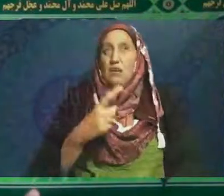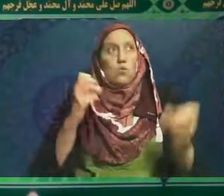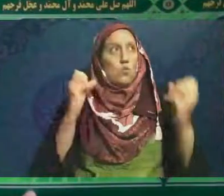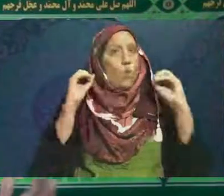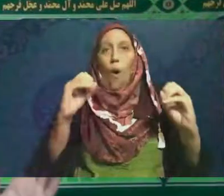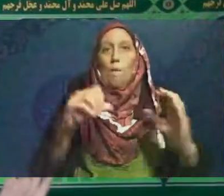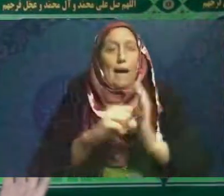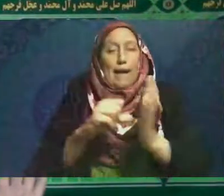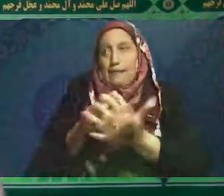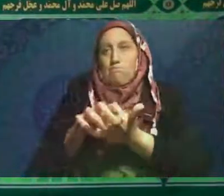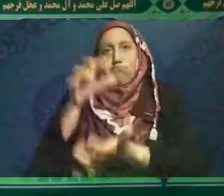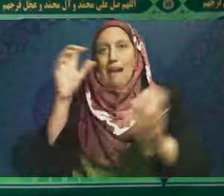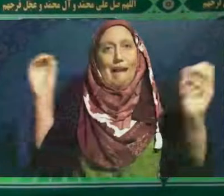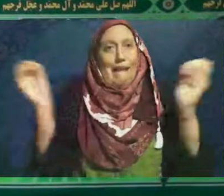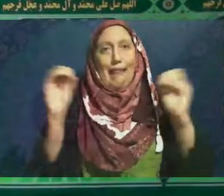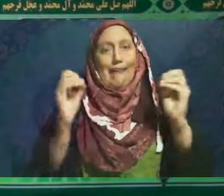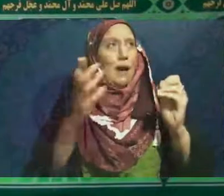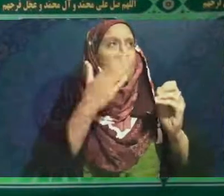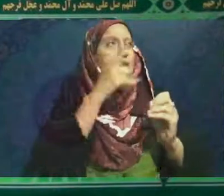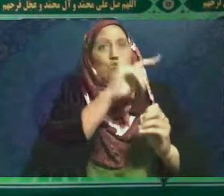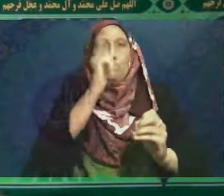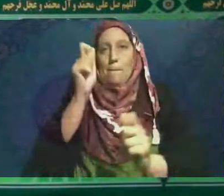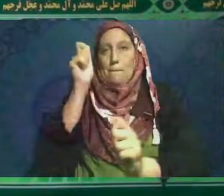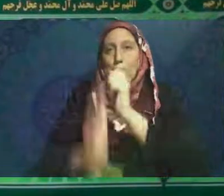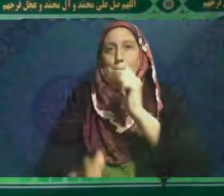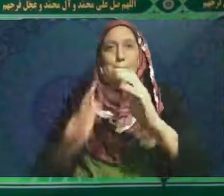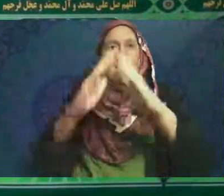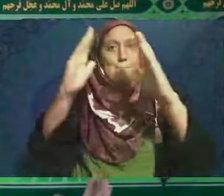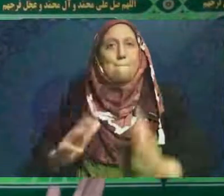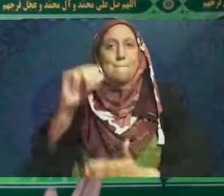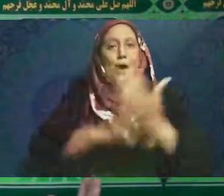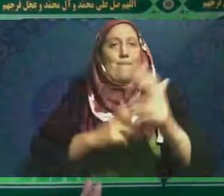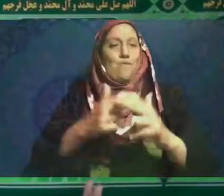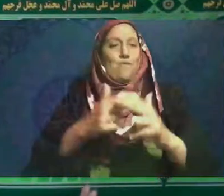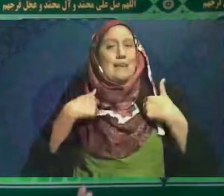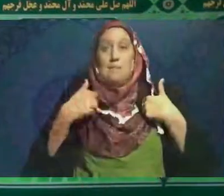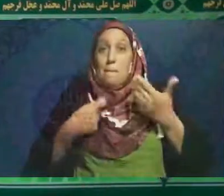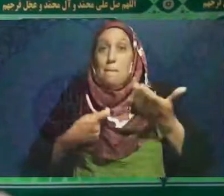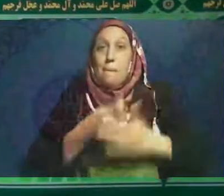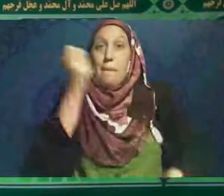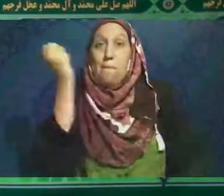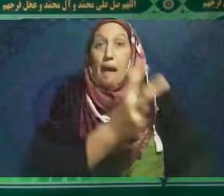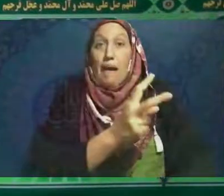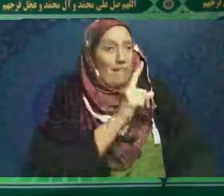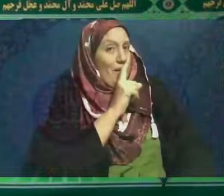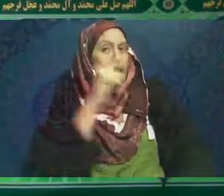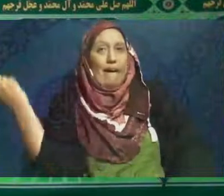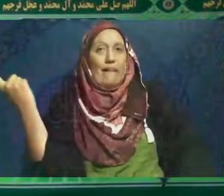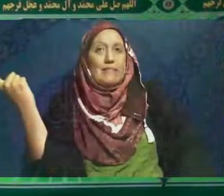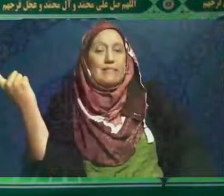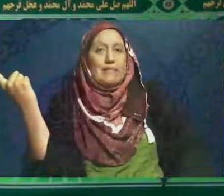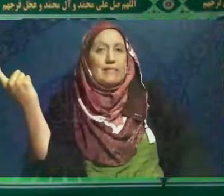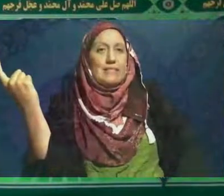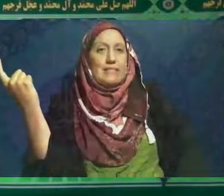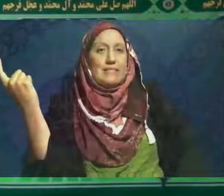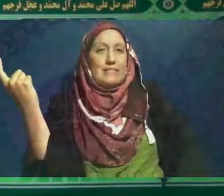my house, and I don't have, I cannot afford to repay you. He said, well, that's a wishful thought. I think you better remain a